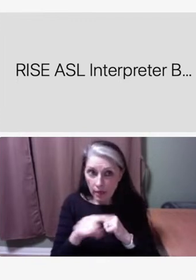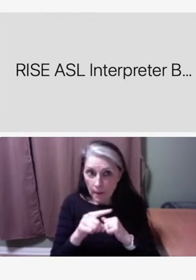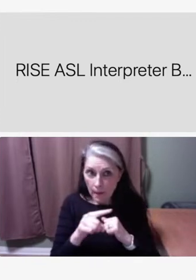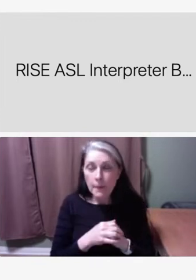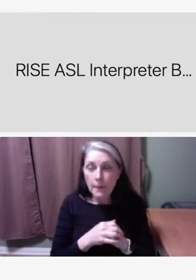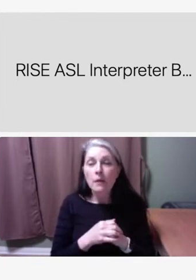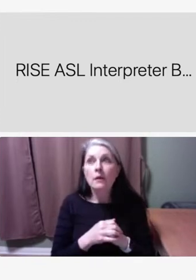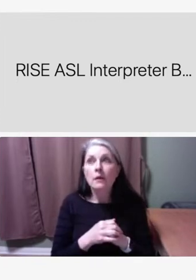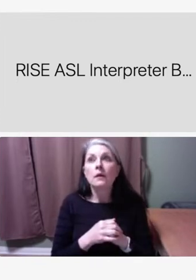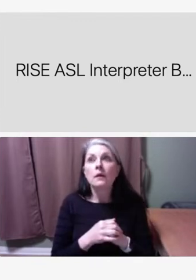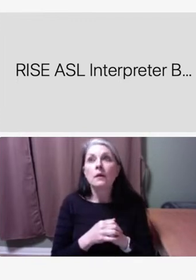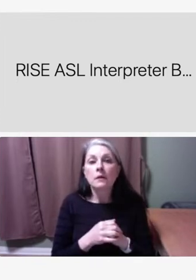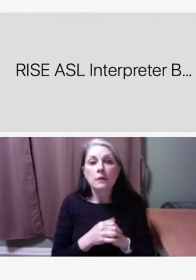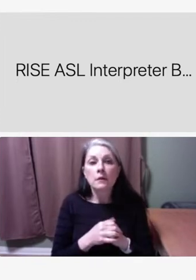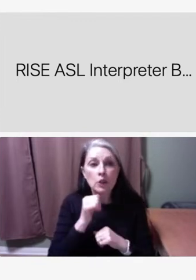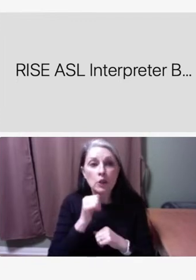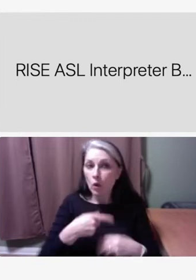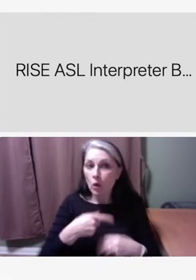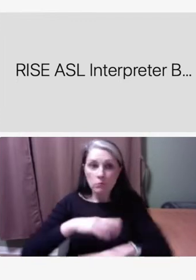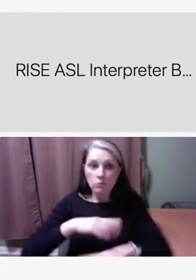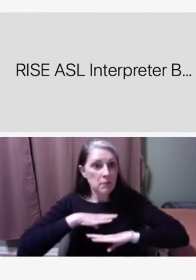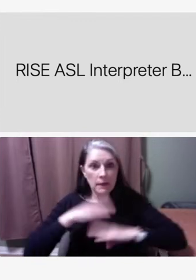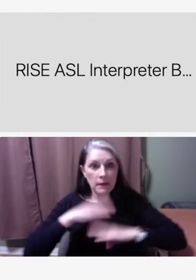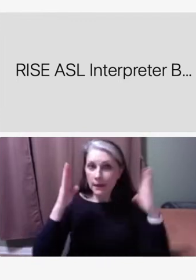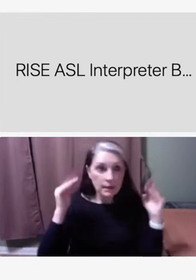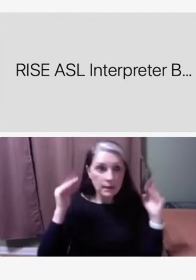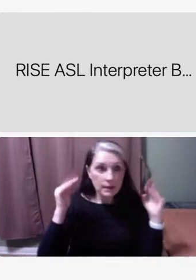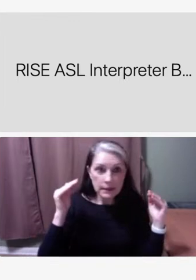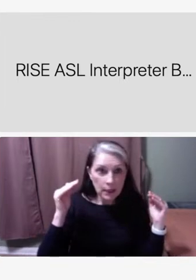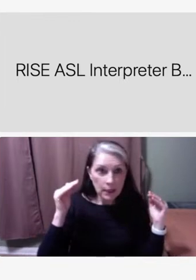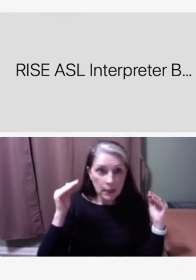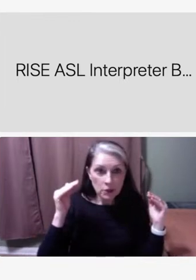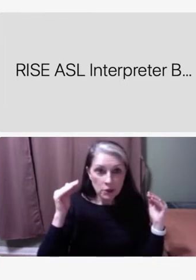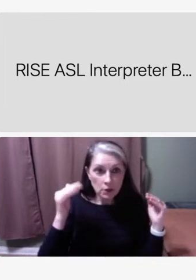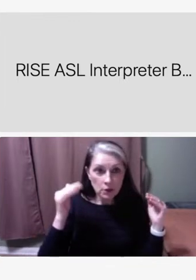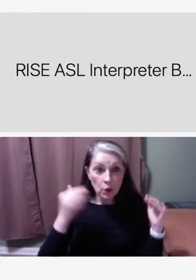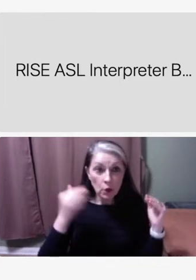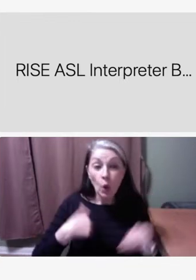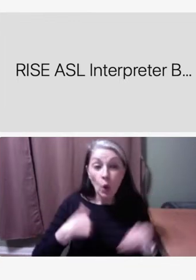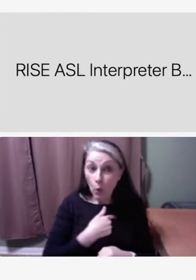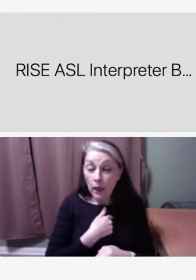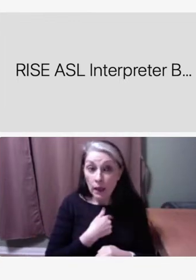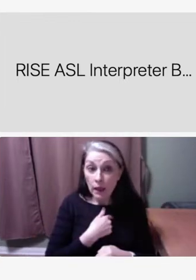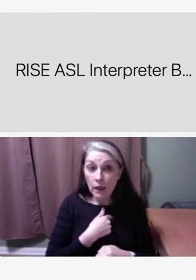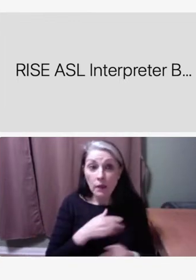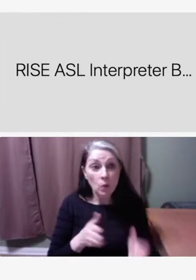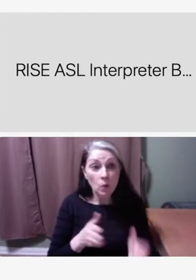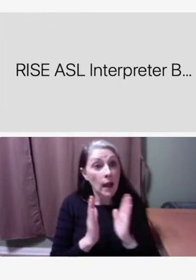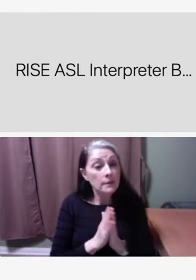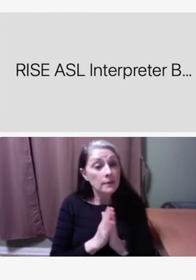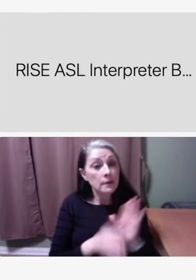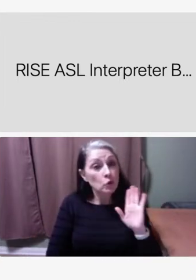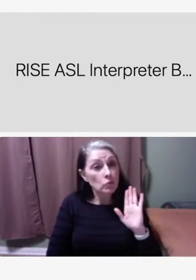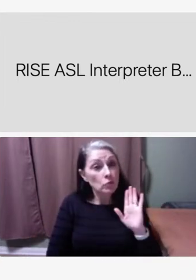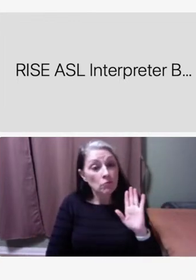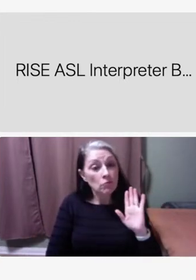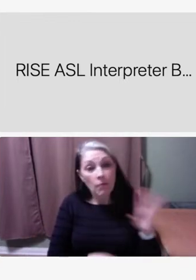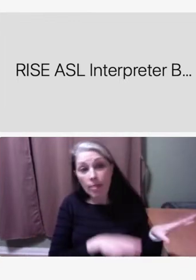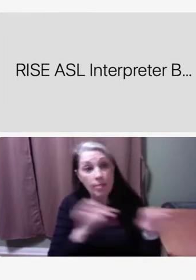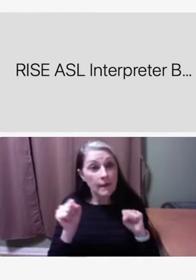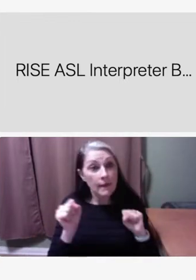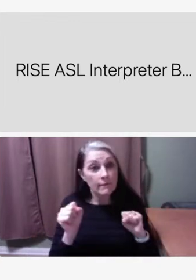those expectations, we do ask them to leave our facilities. But again, I'll reiterate